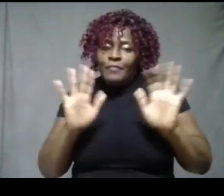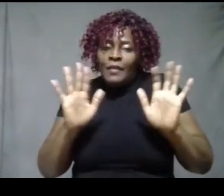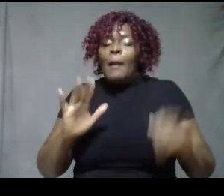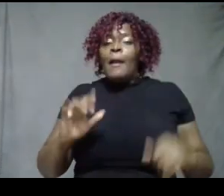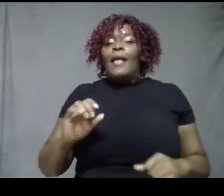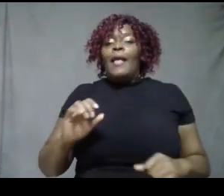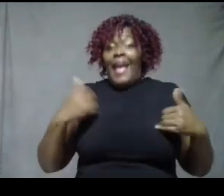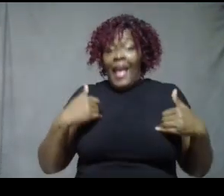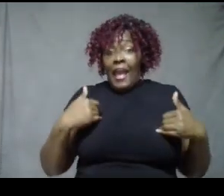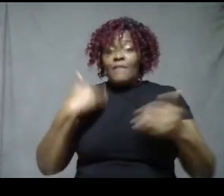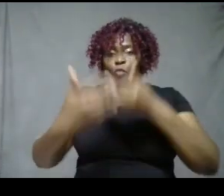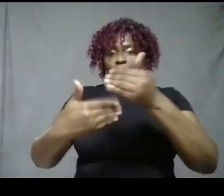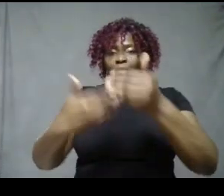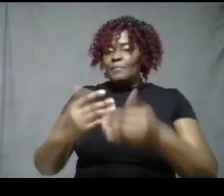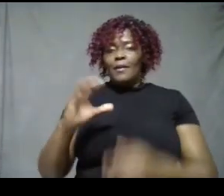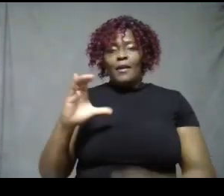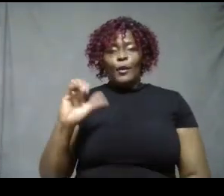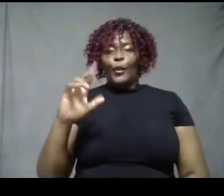person.